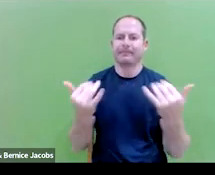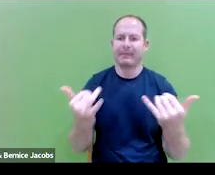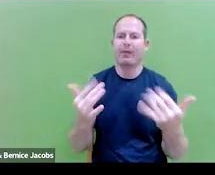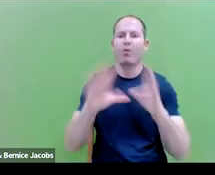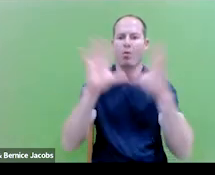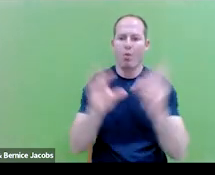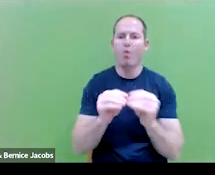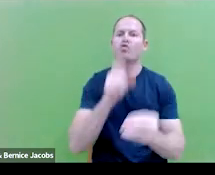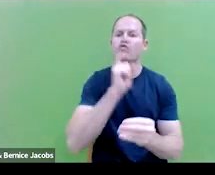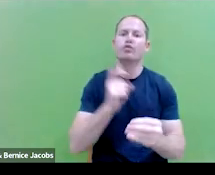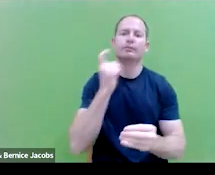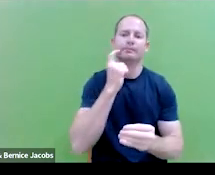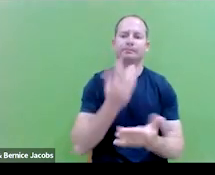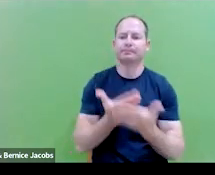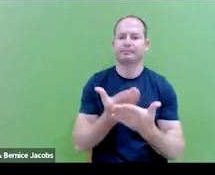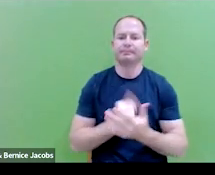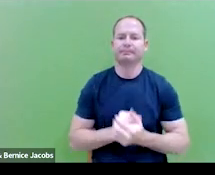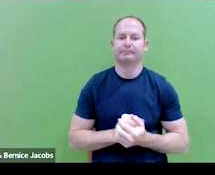those apps.